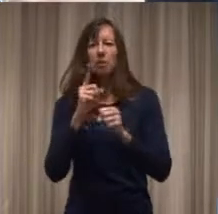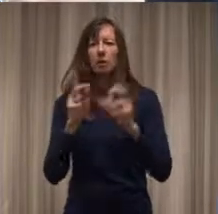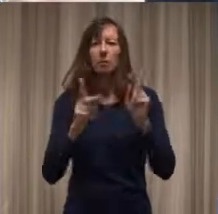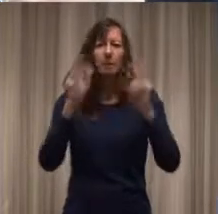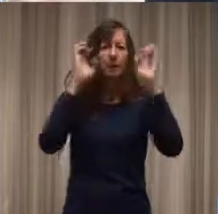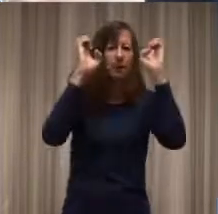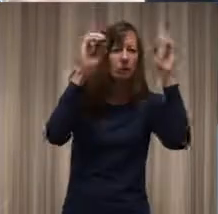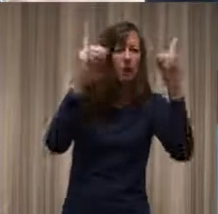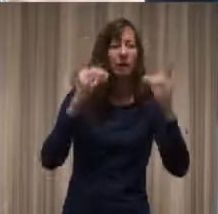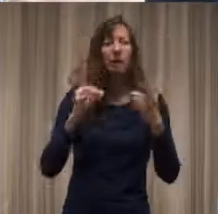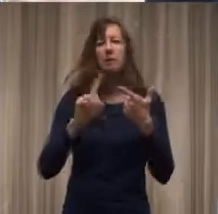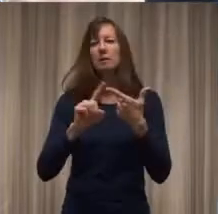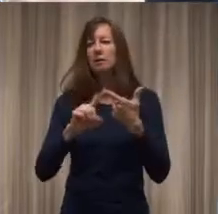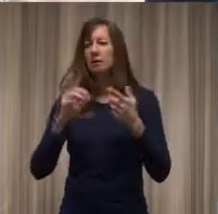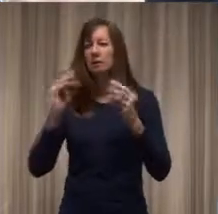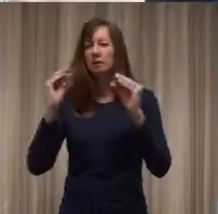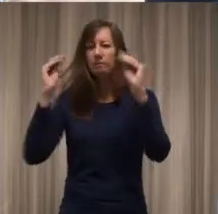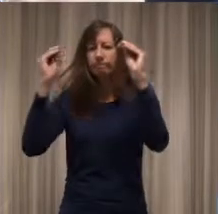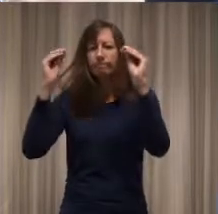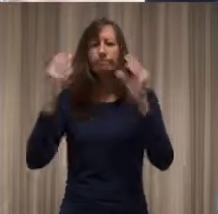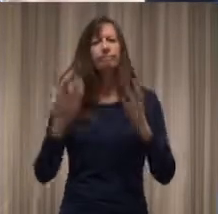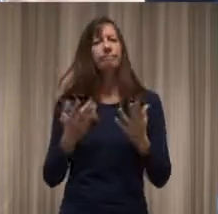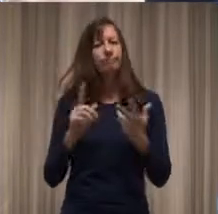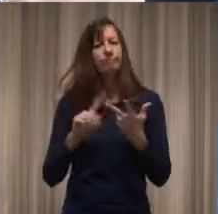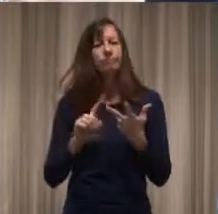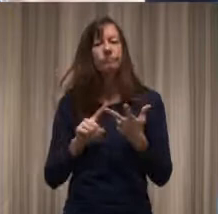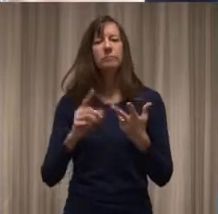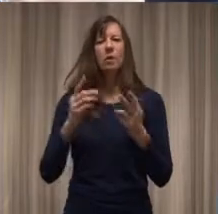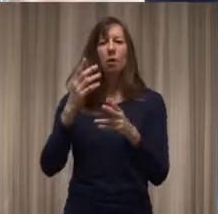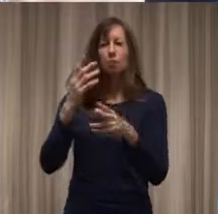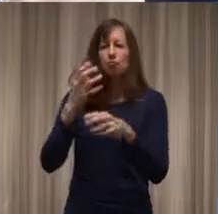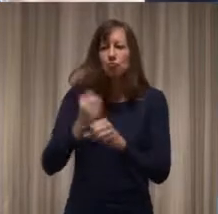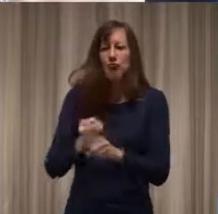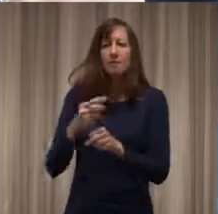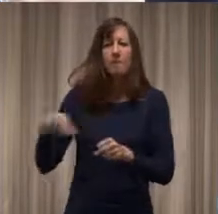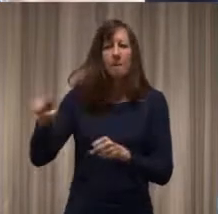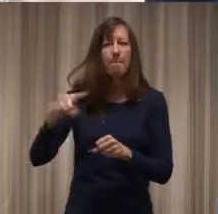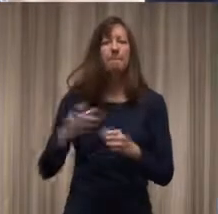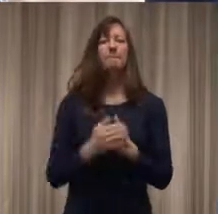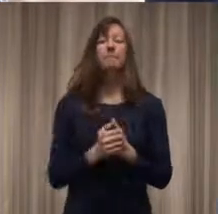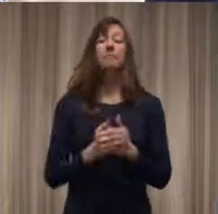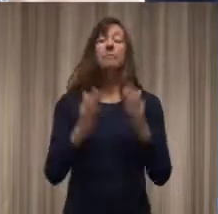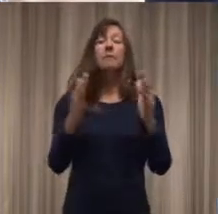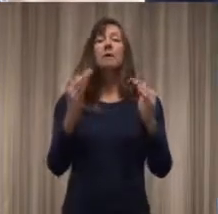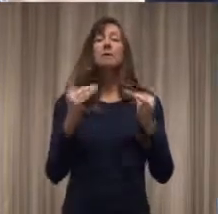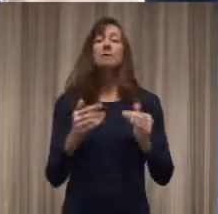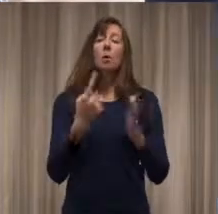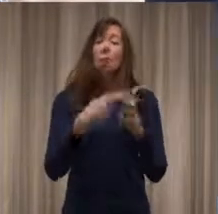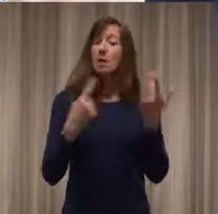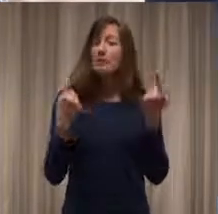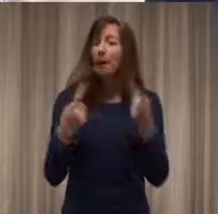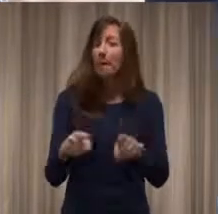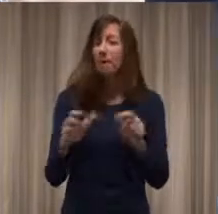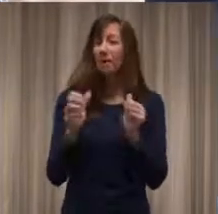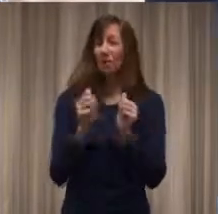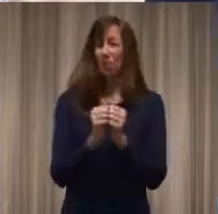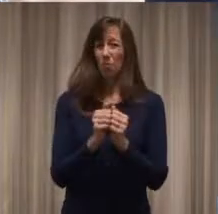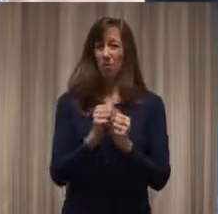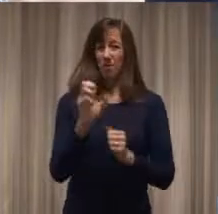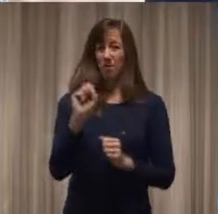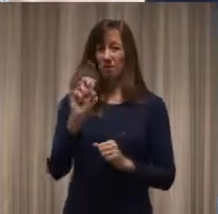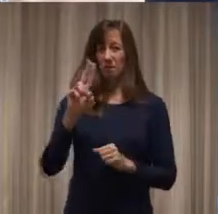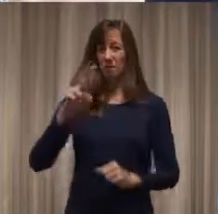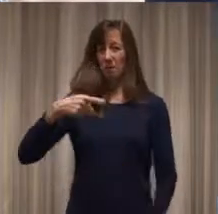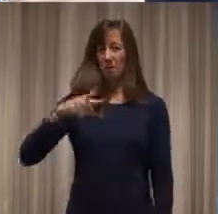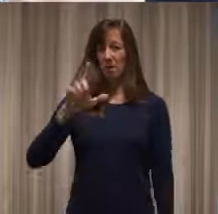the ground? Here's an update on where we are with the supply side of this. And there are two